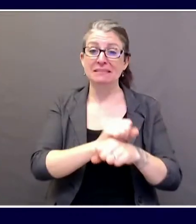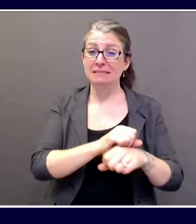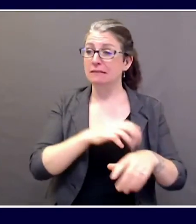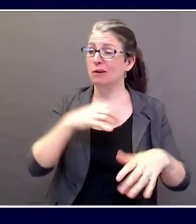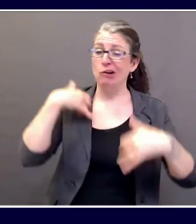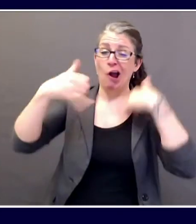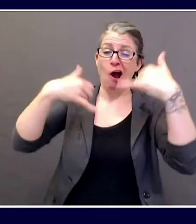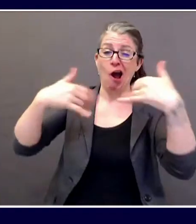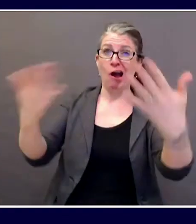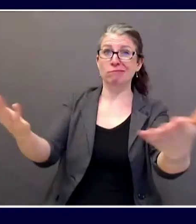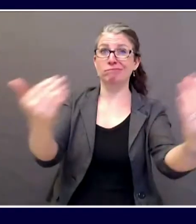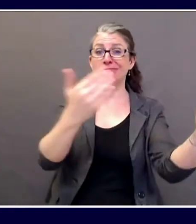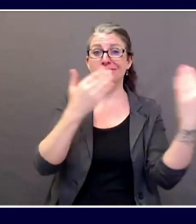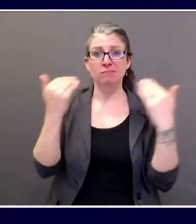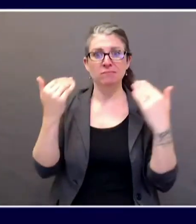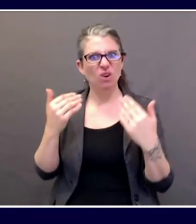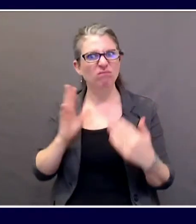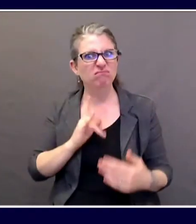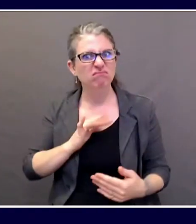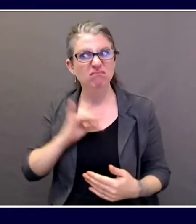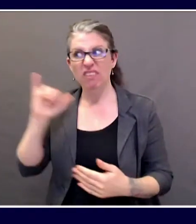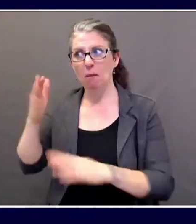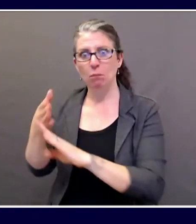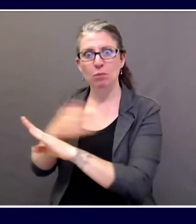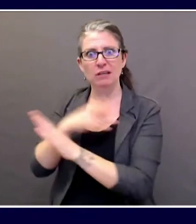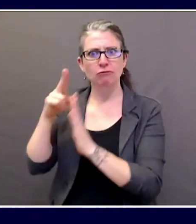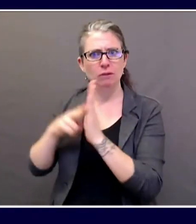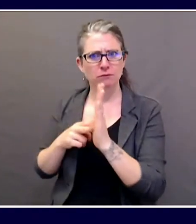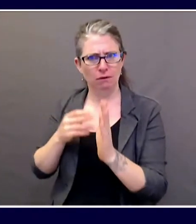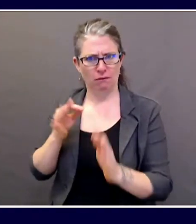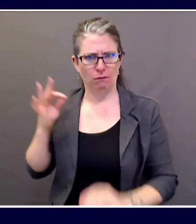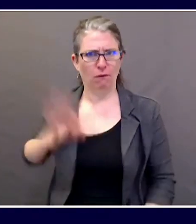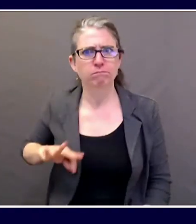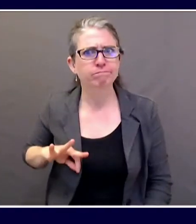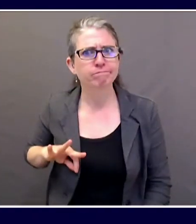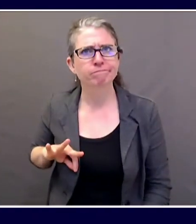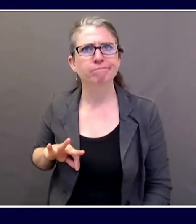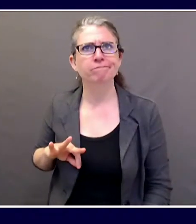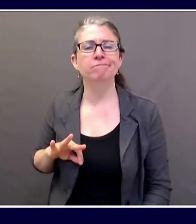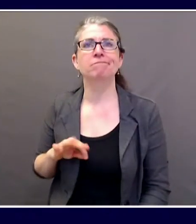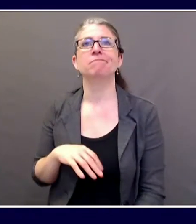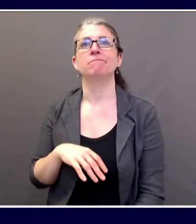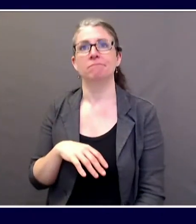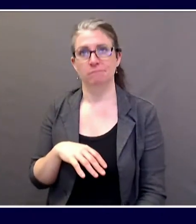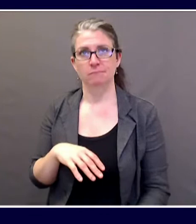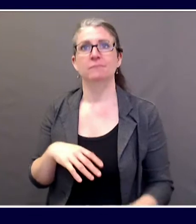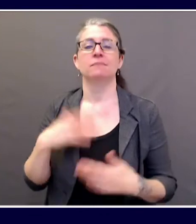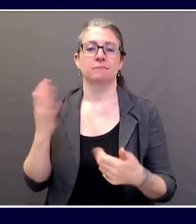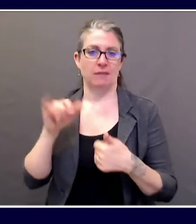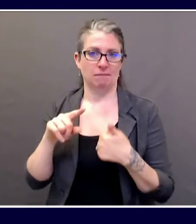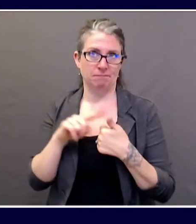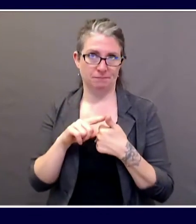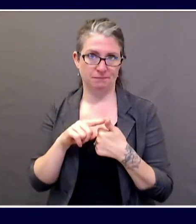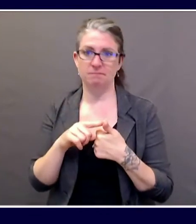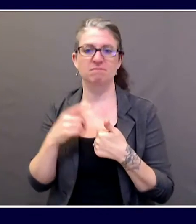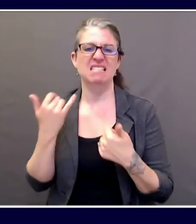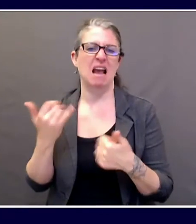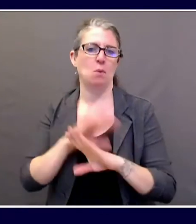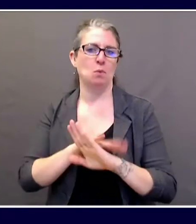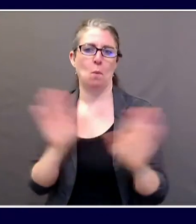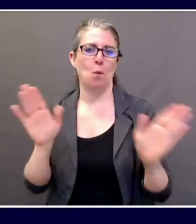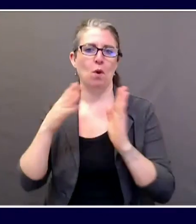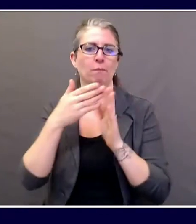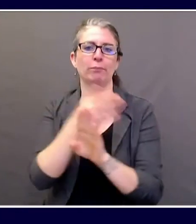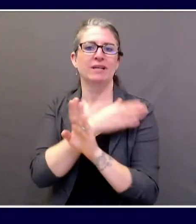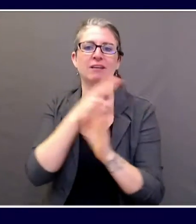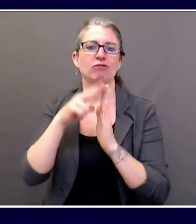valuable tool for us. So we're now going to convert again from pre-registration to using it for registration.